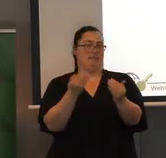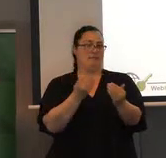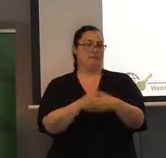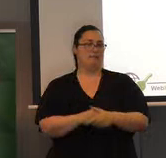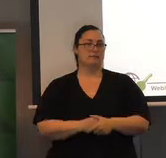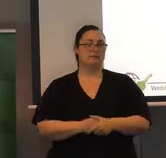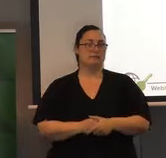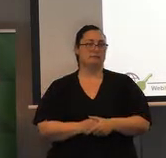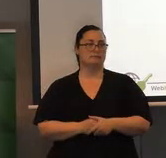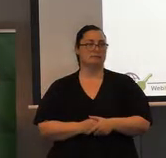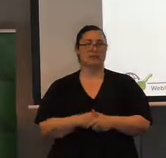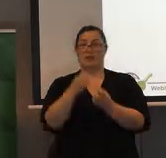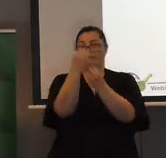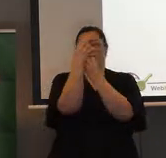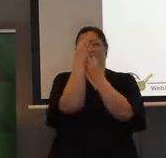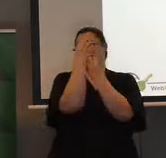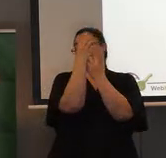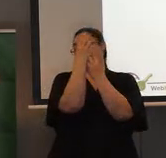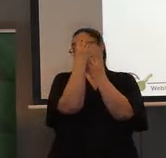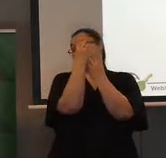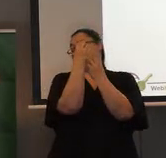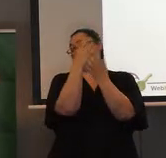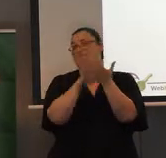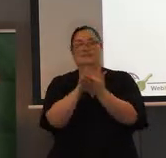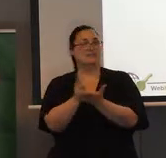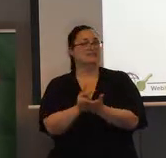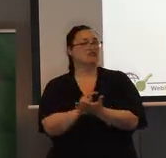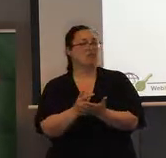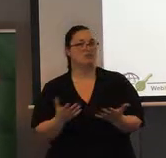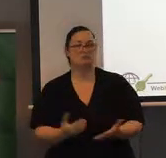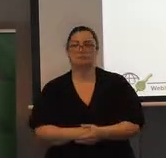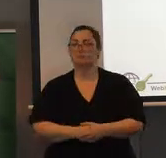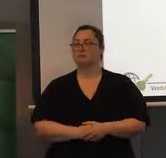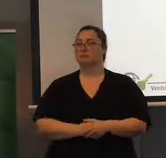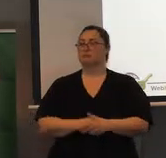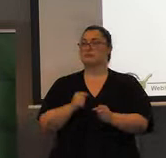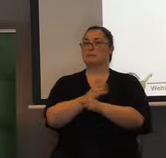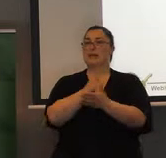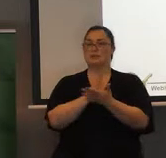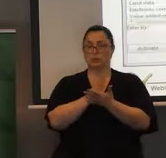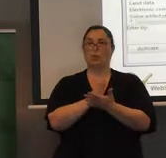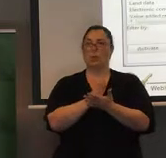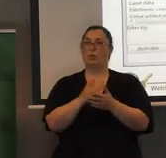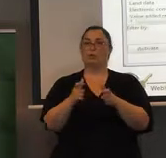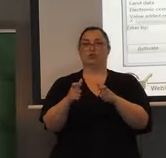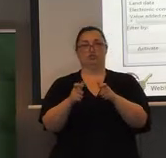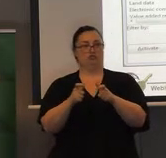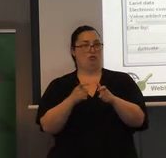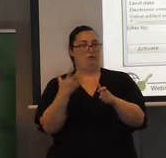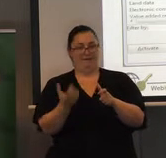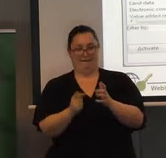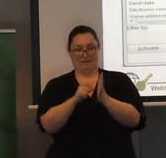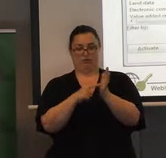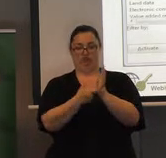who are colorblind, not having flickering content which might provoke seizures, making sure content doesn't move without